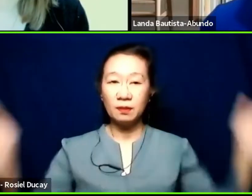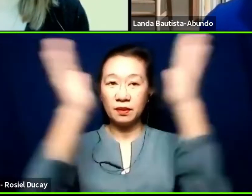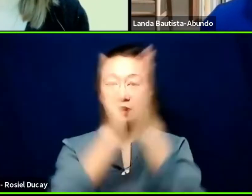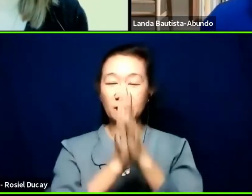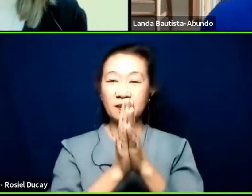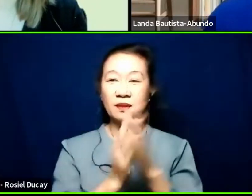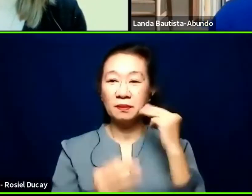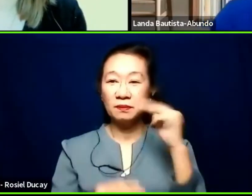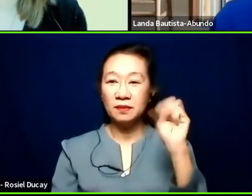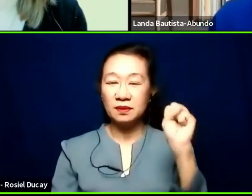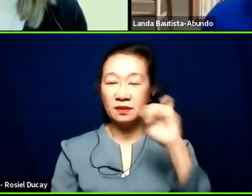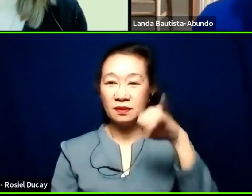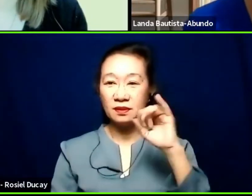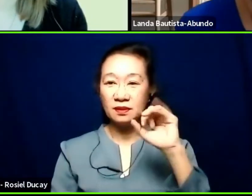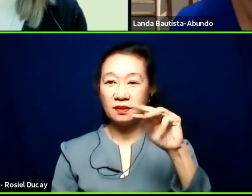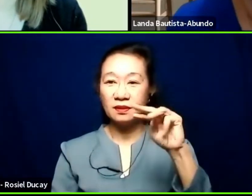Gingy.